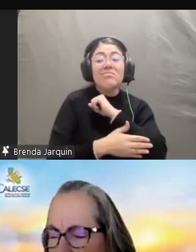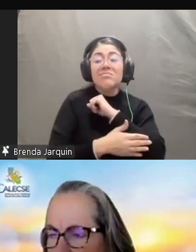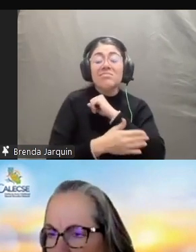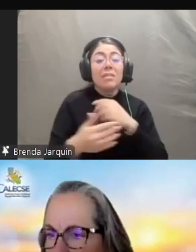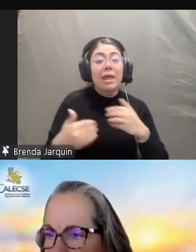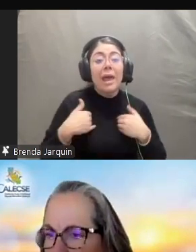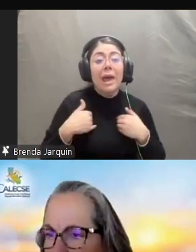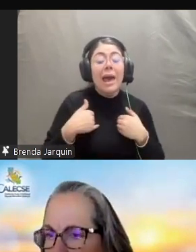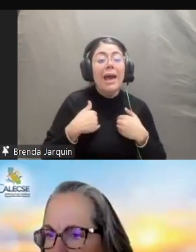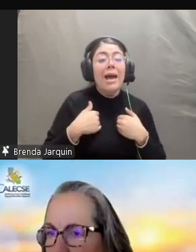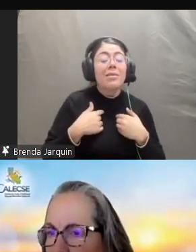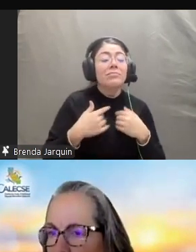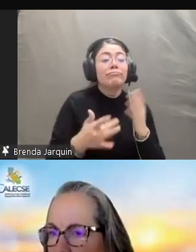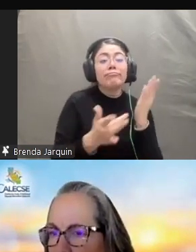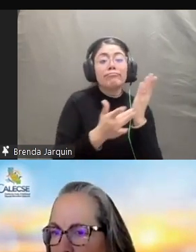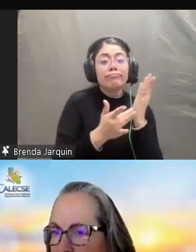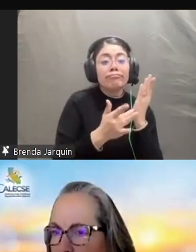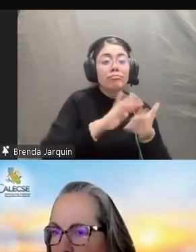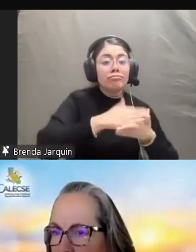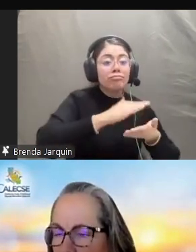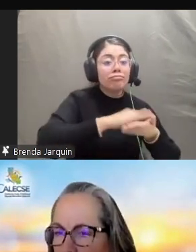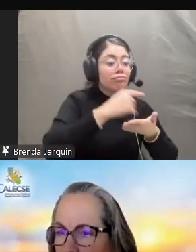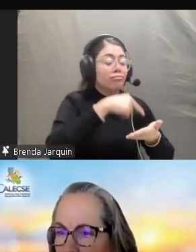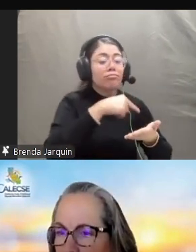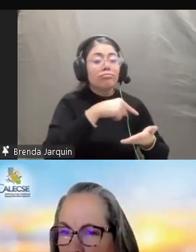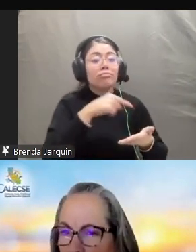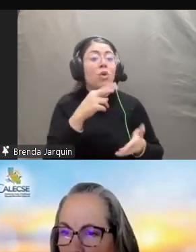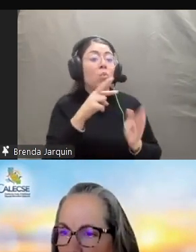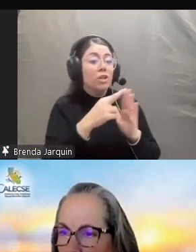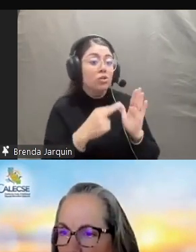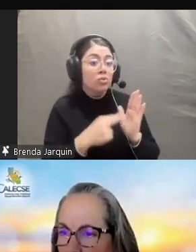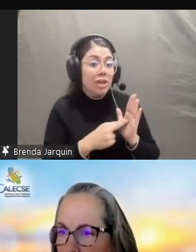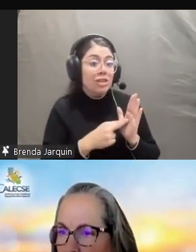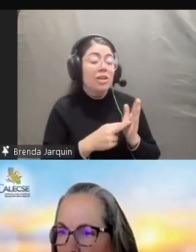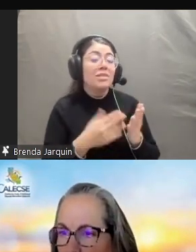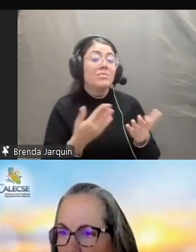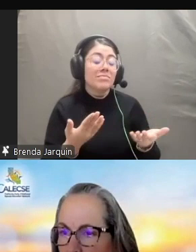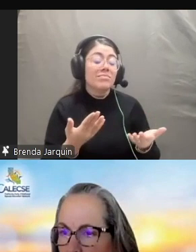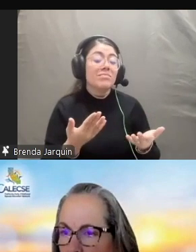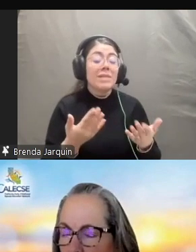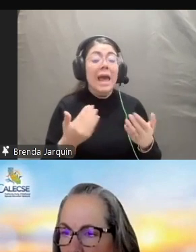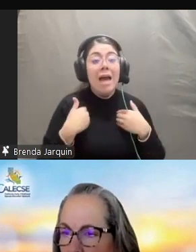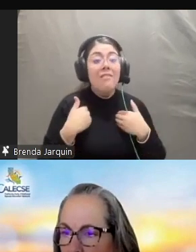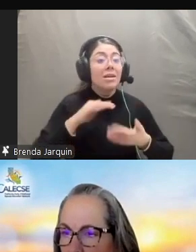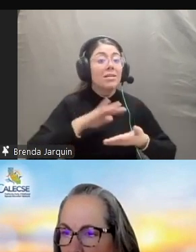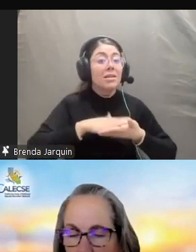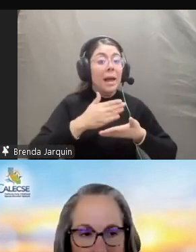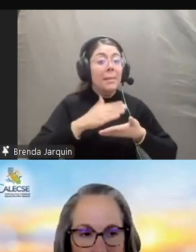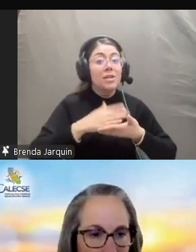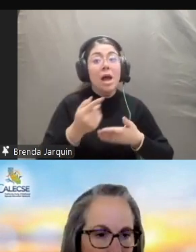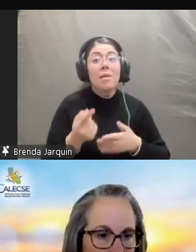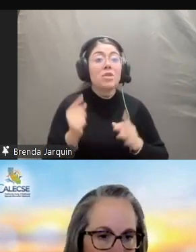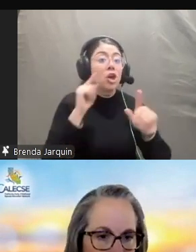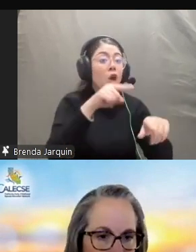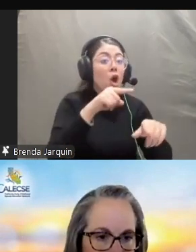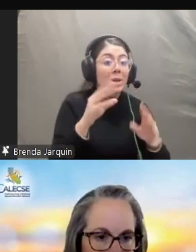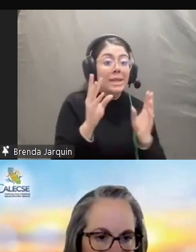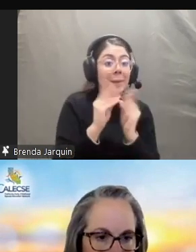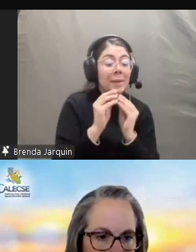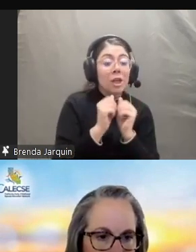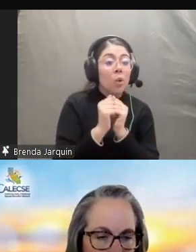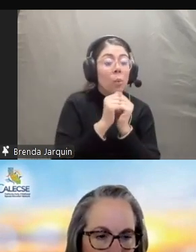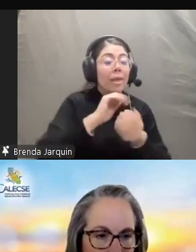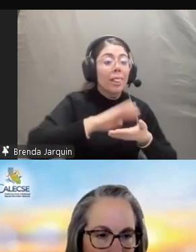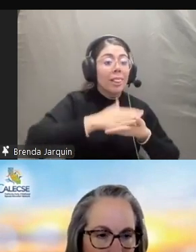computer and help the parent understand what's going to be expected? Do we have a one-page document that shows